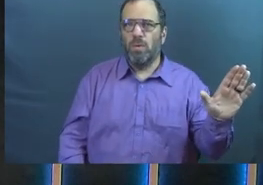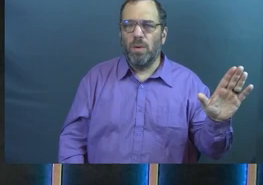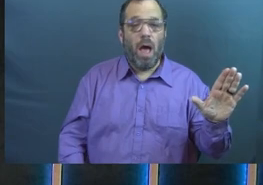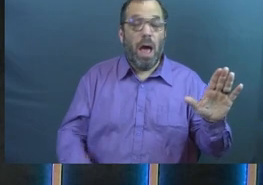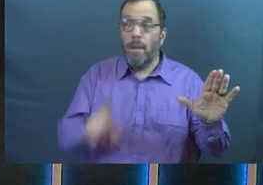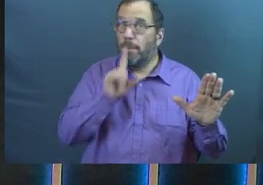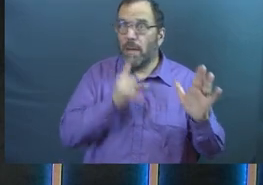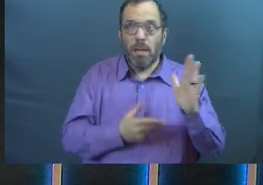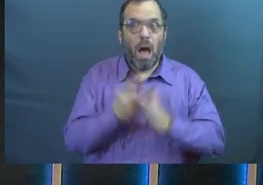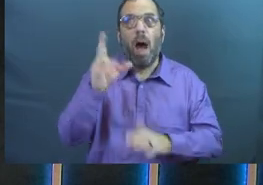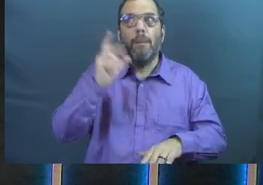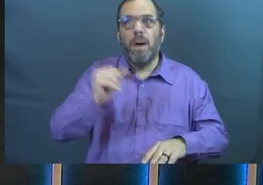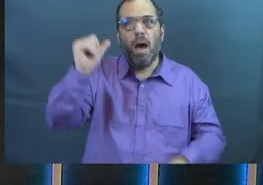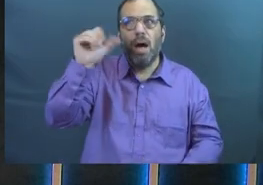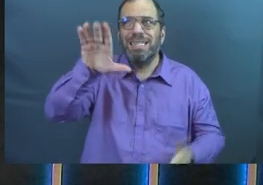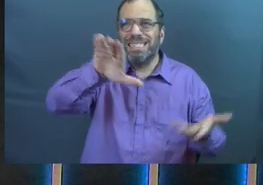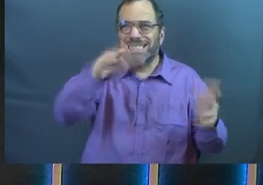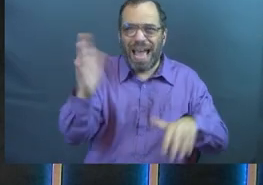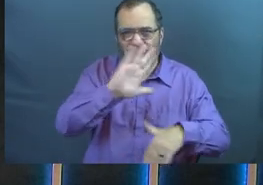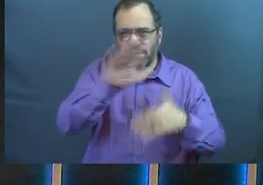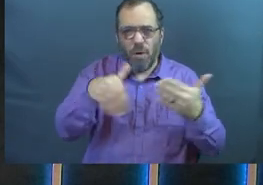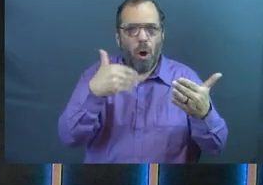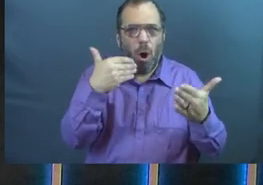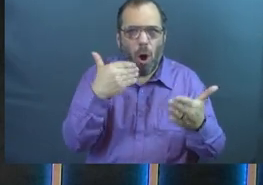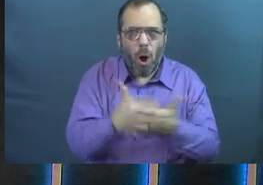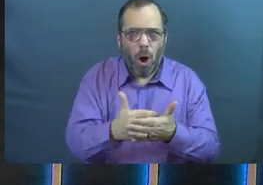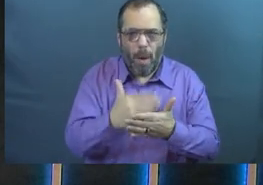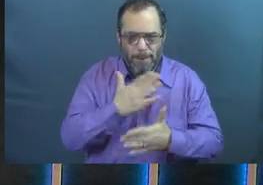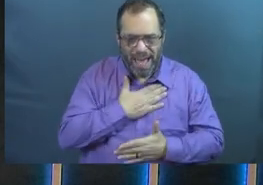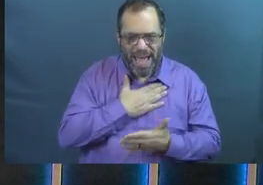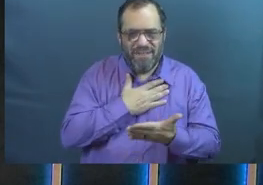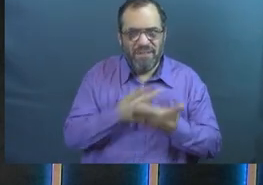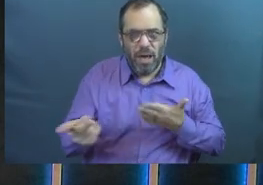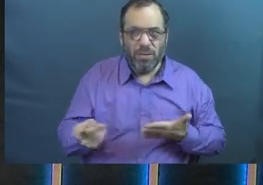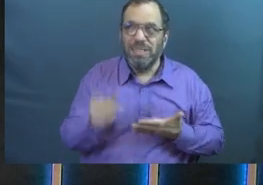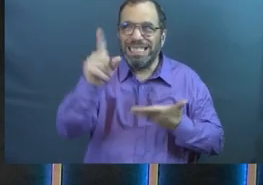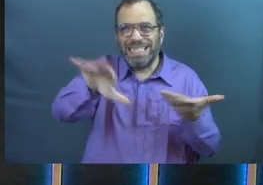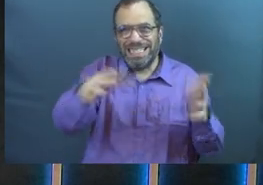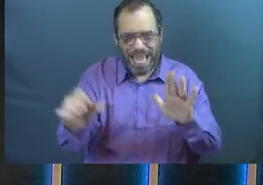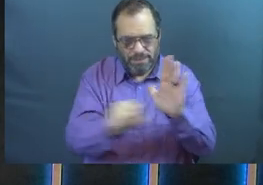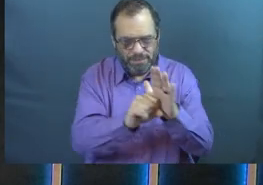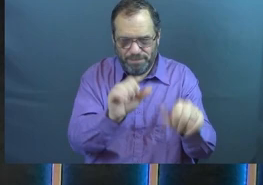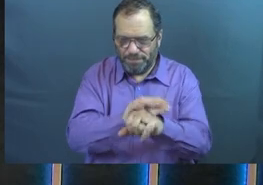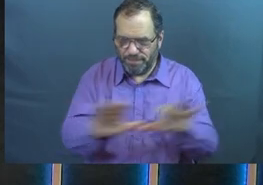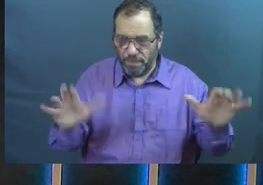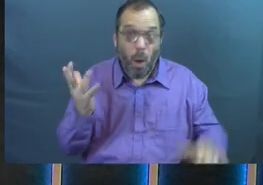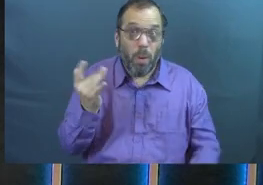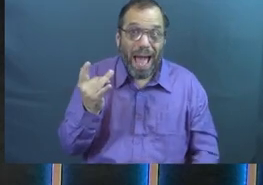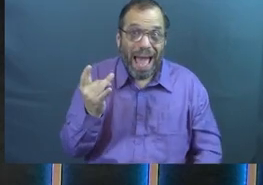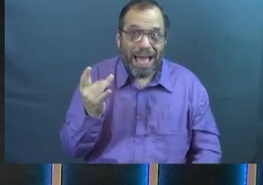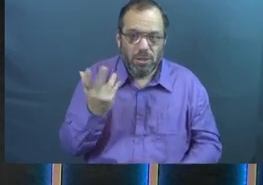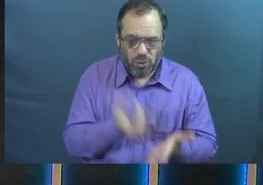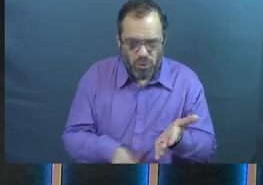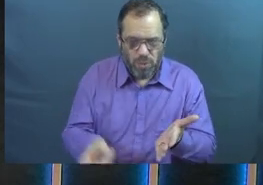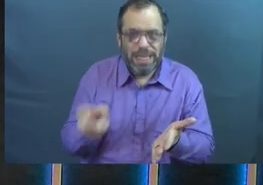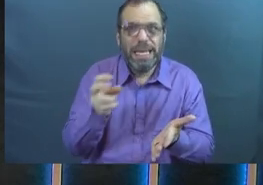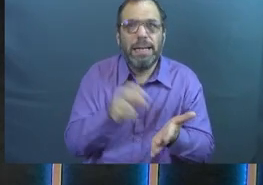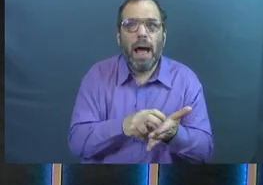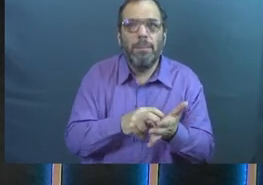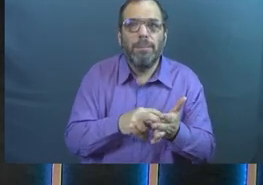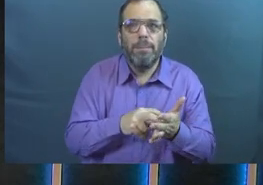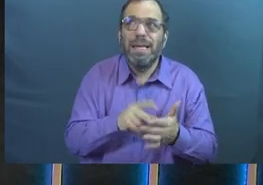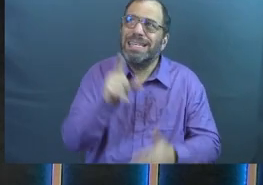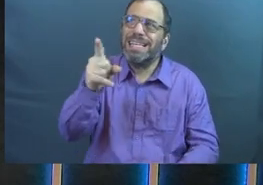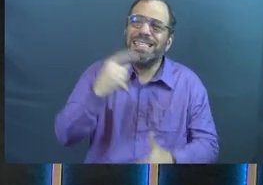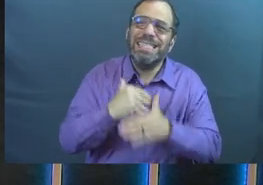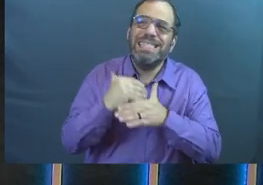Absolutely truthful with us, but died for every single part of our failure so that we could get up again.